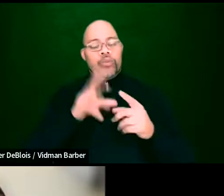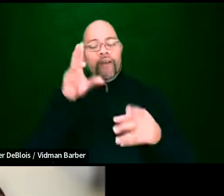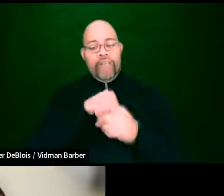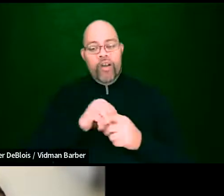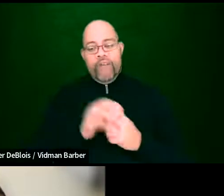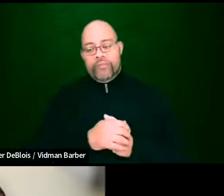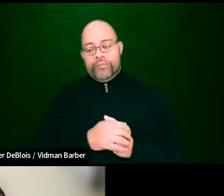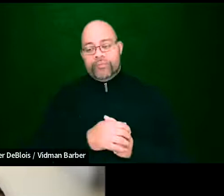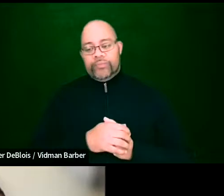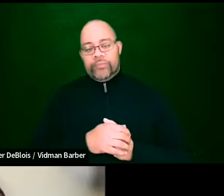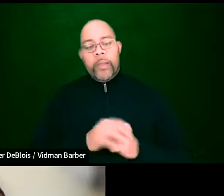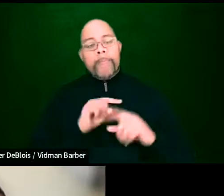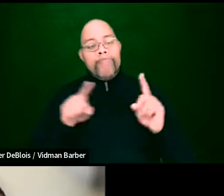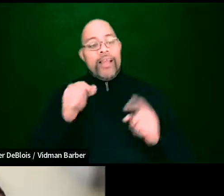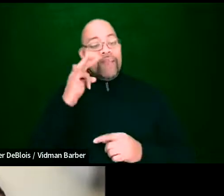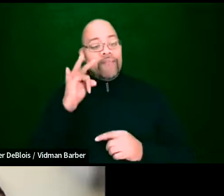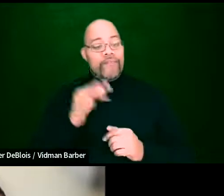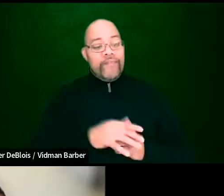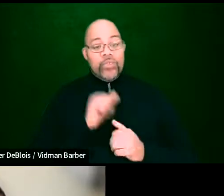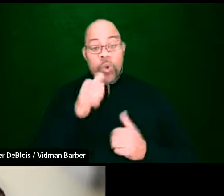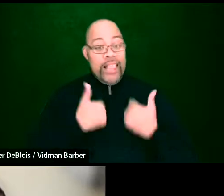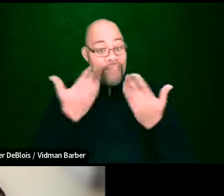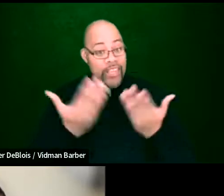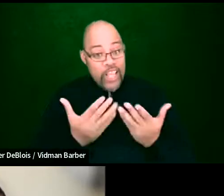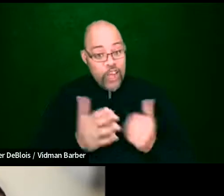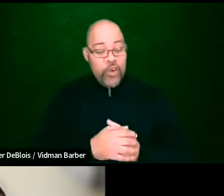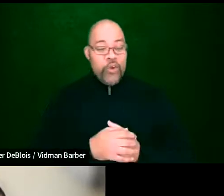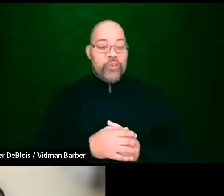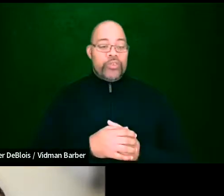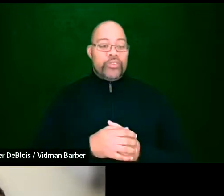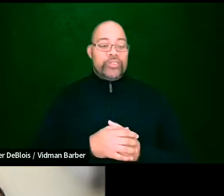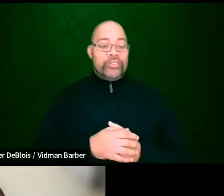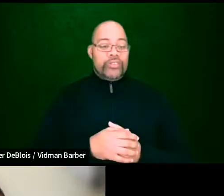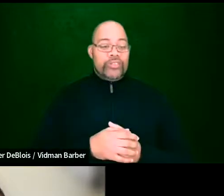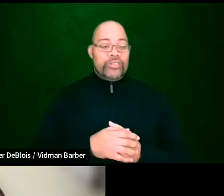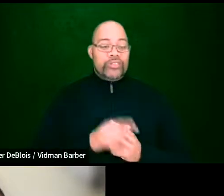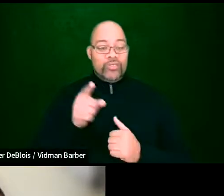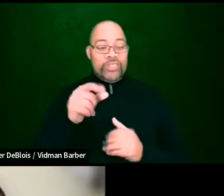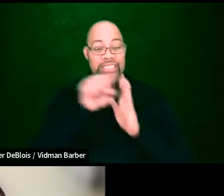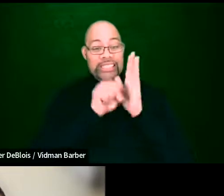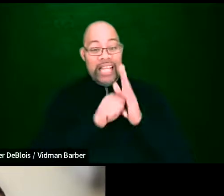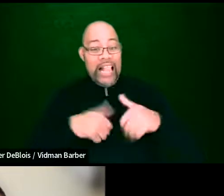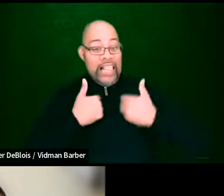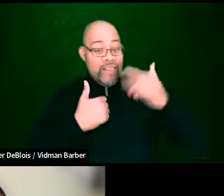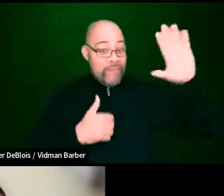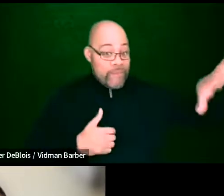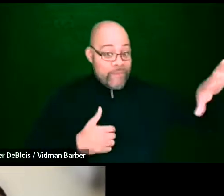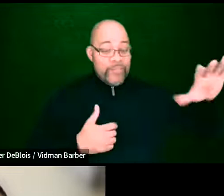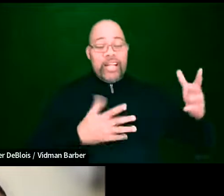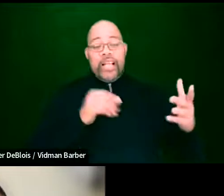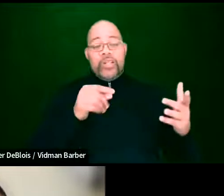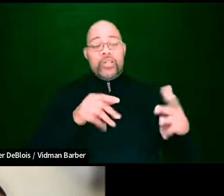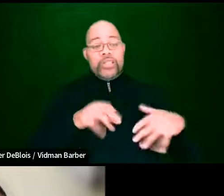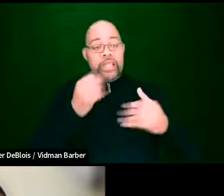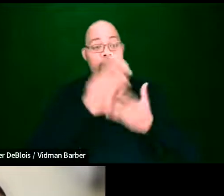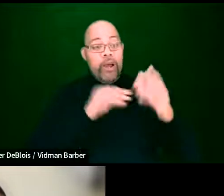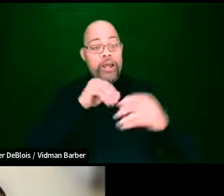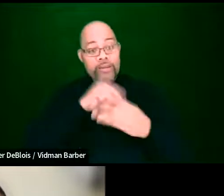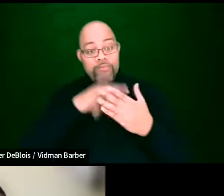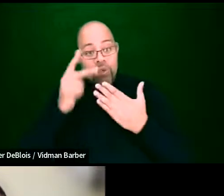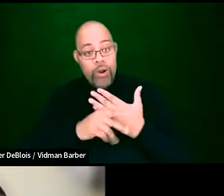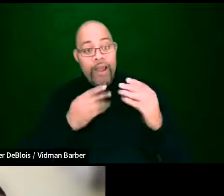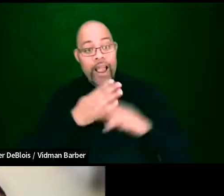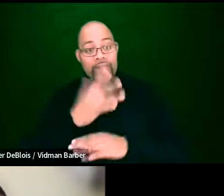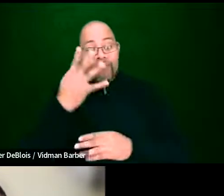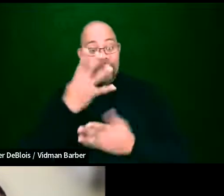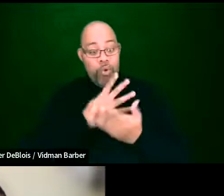involved with. But if you don't live here and you're a statesider student, for example, and you take part in the program, after